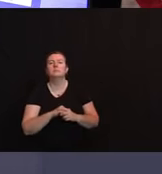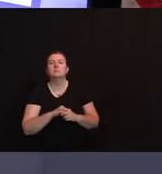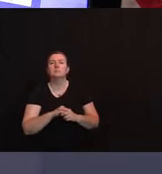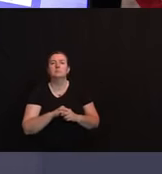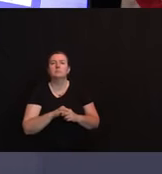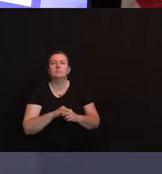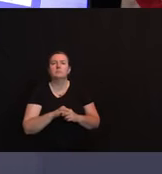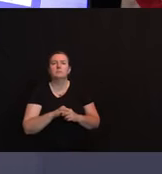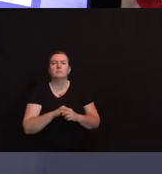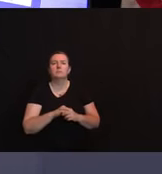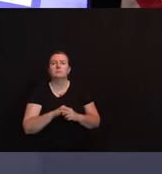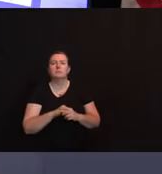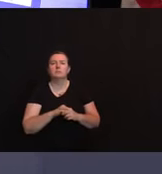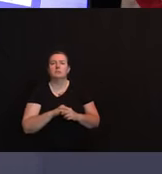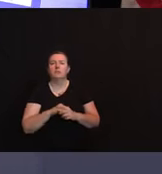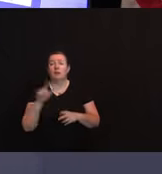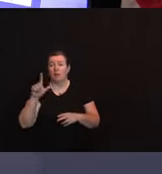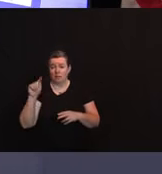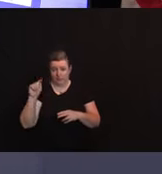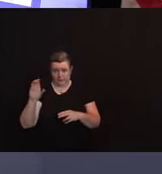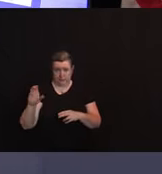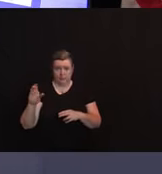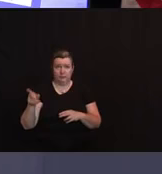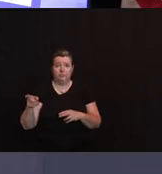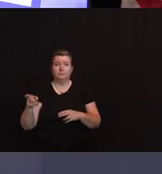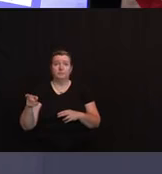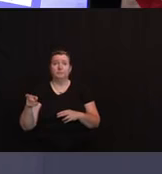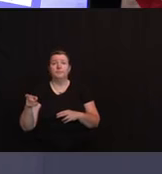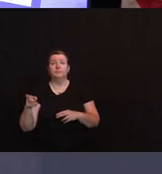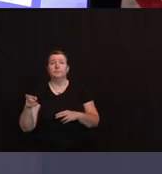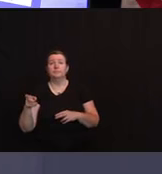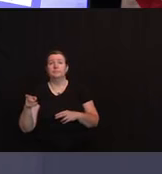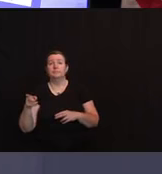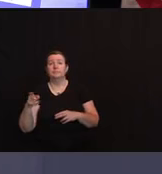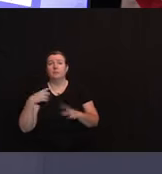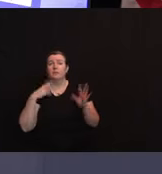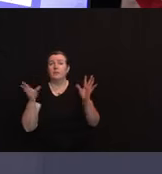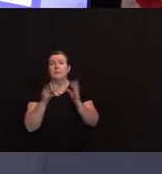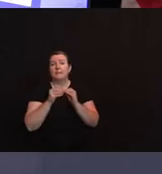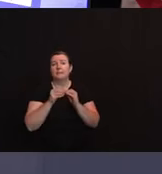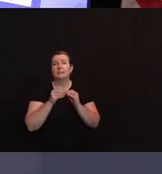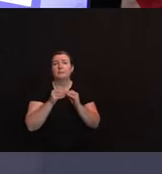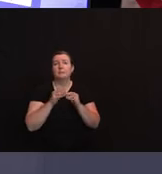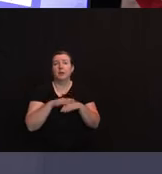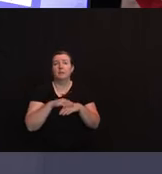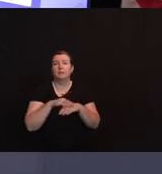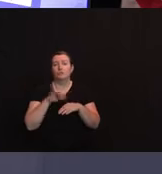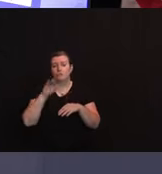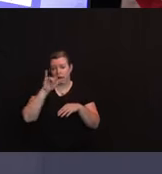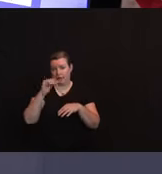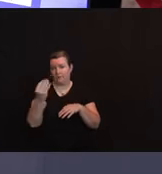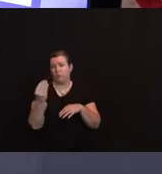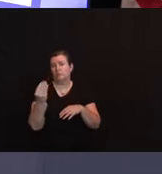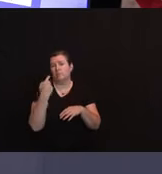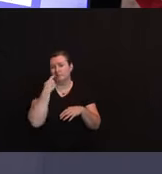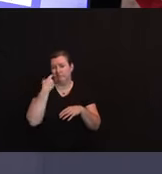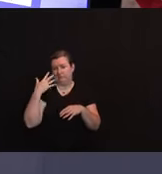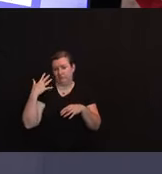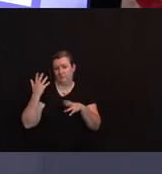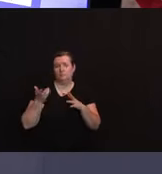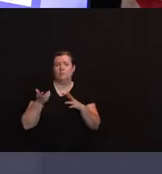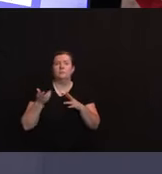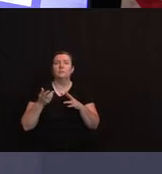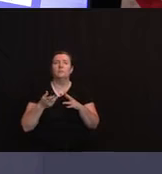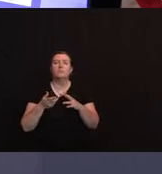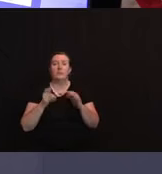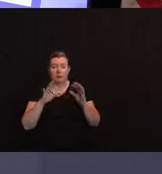the long-term care EOC met for the first time on July 14th with representatives from the department, the